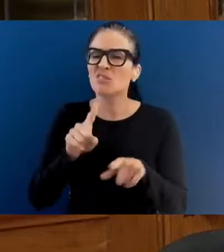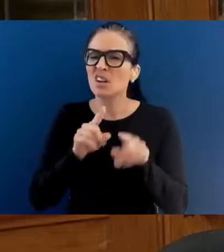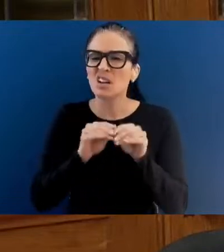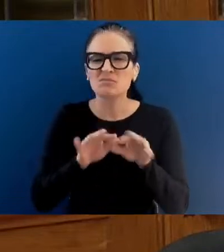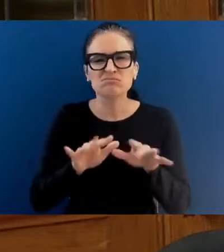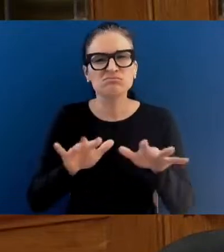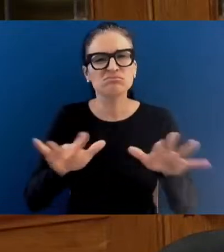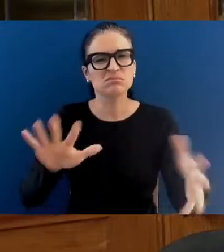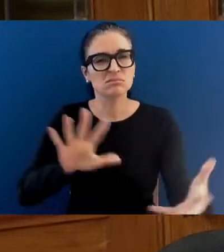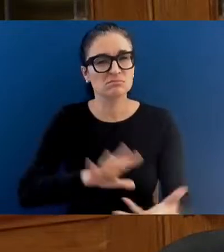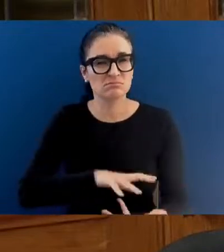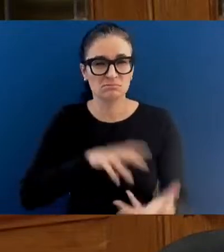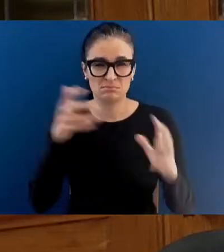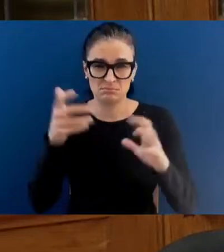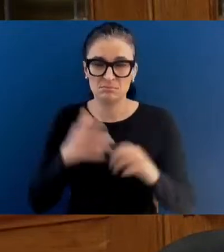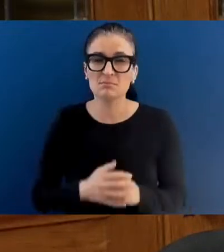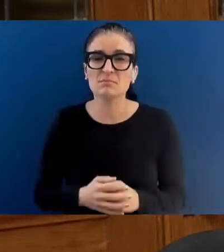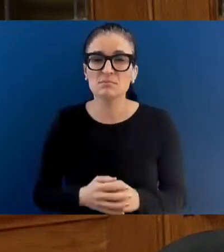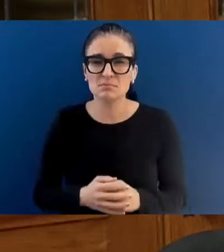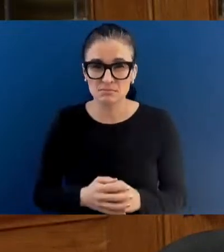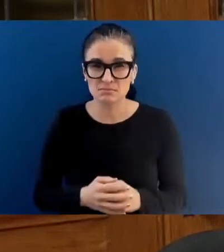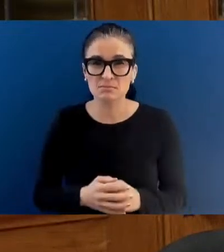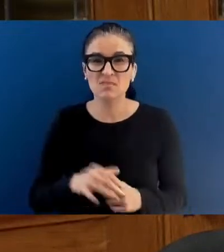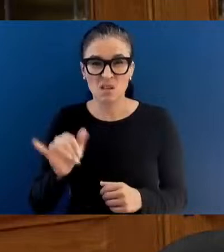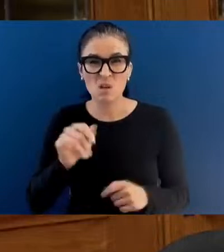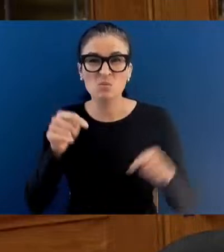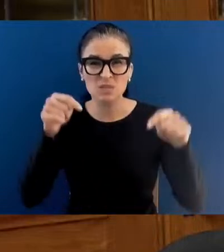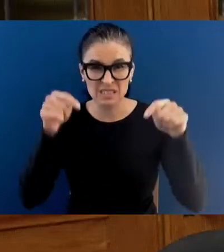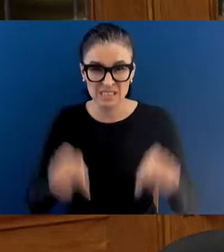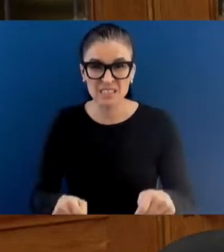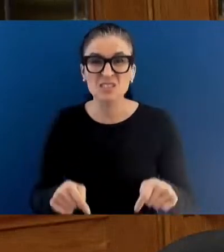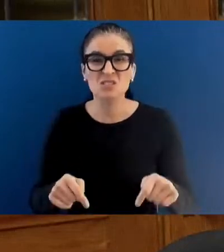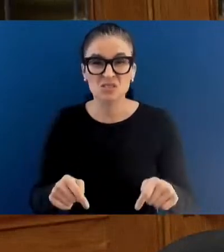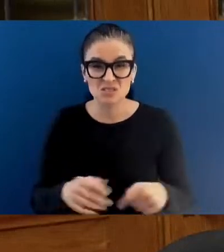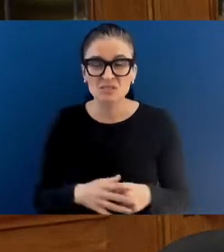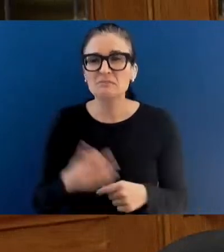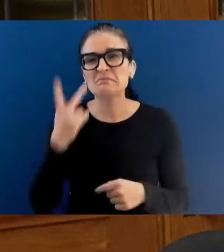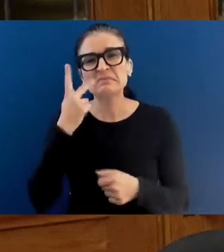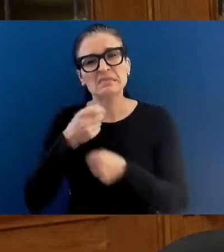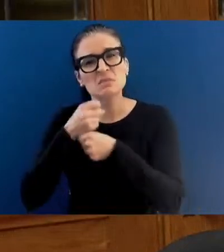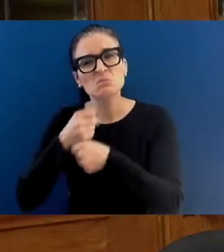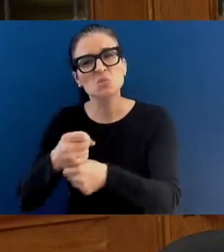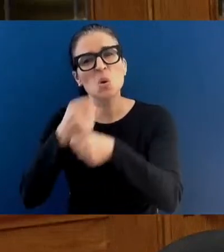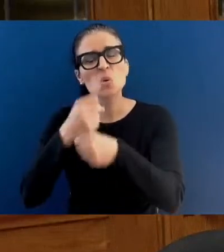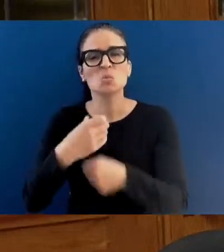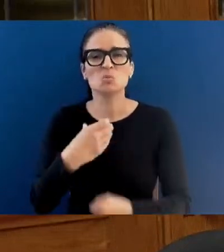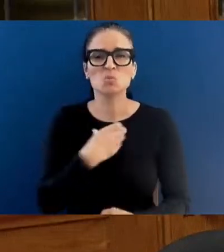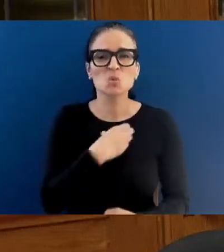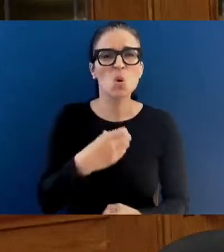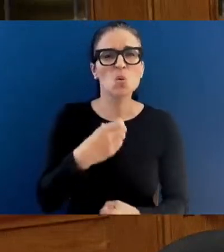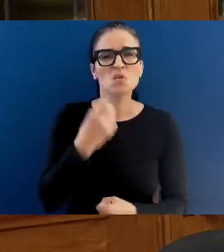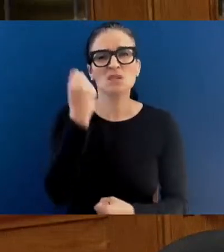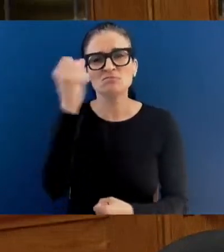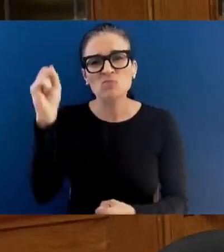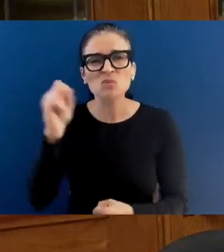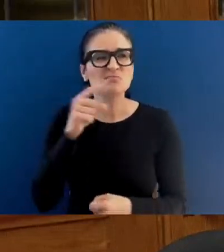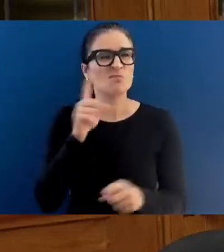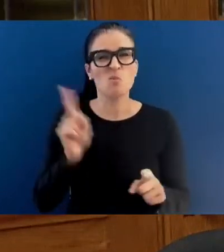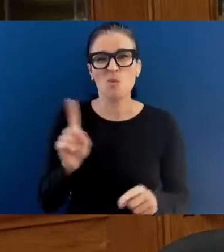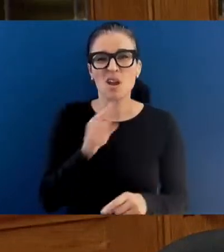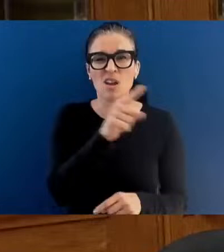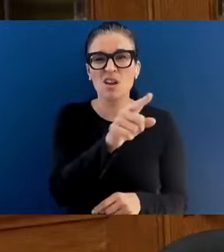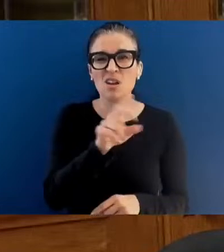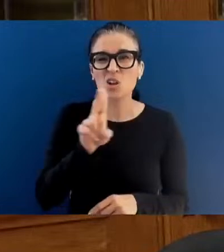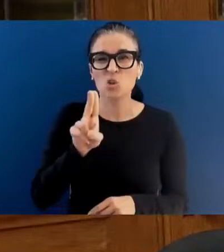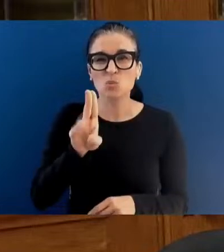at the University of British Columbia and the University of Victoria are not innocent. They are